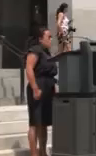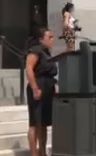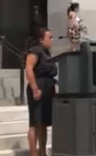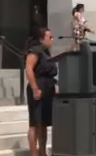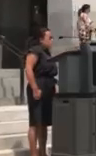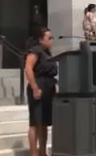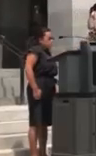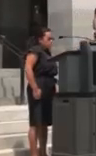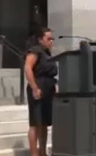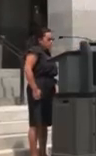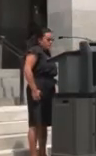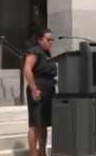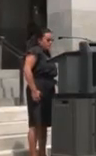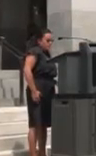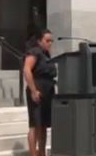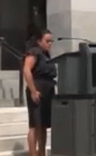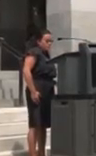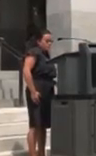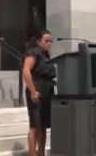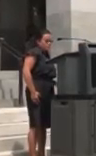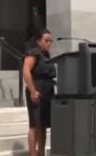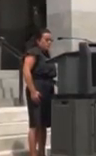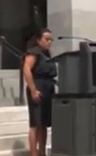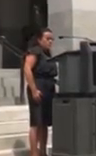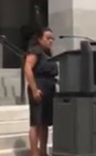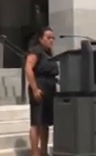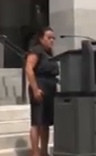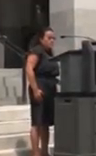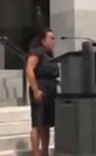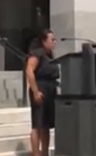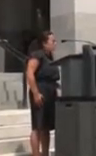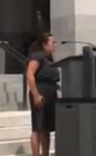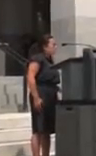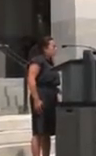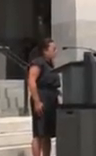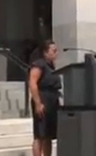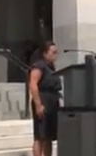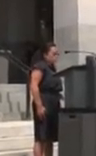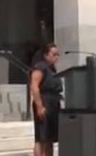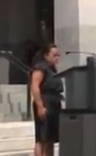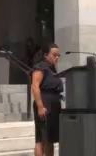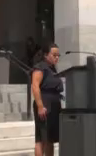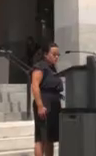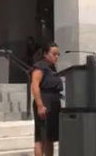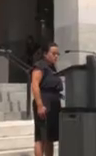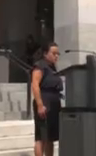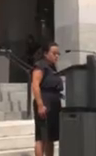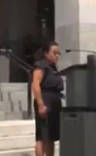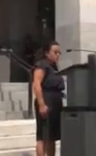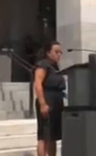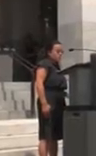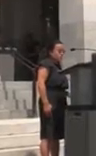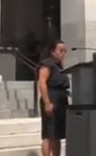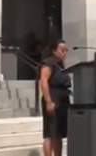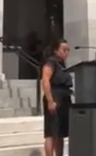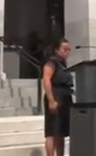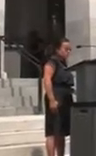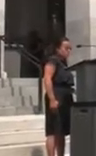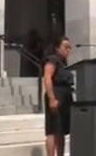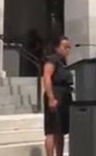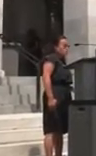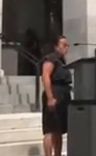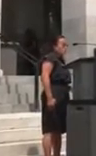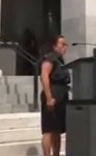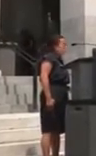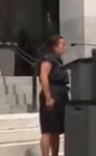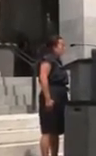I even enjoyed being in a large group and hearing amazing speakers with disabilities share their stories.